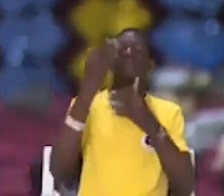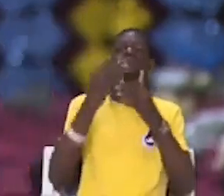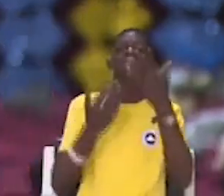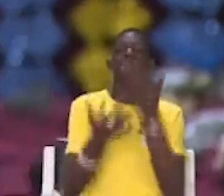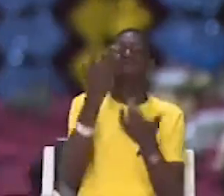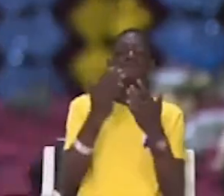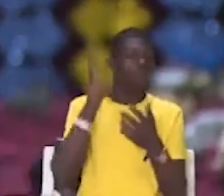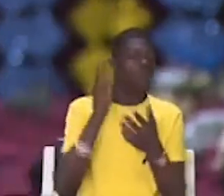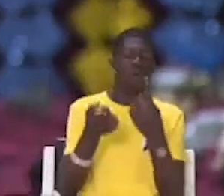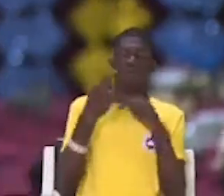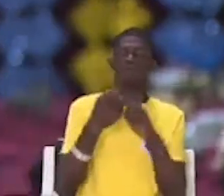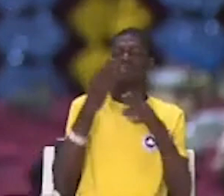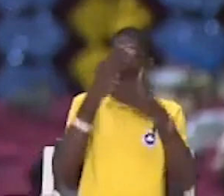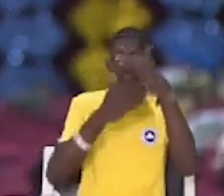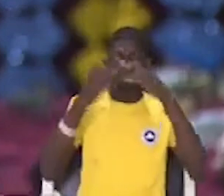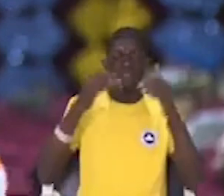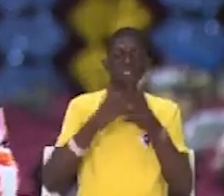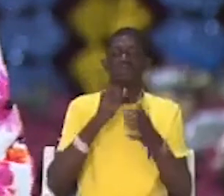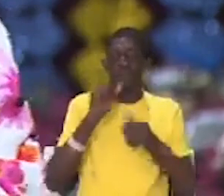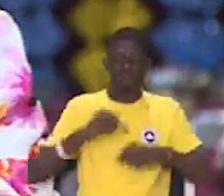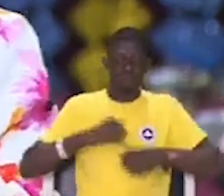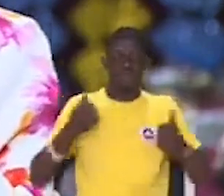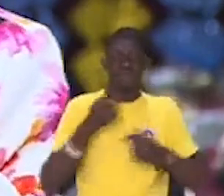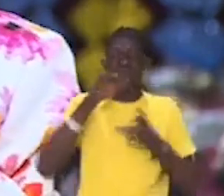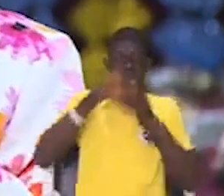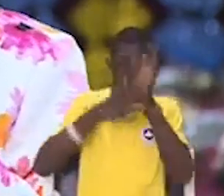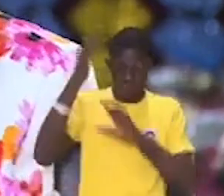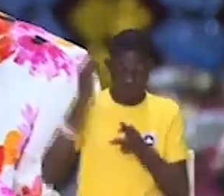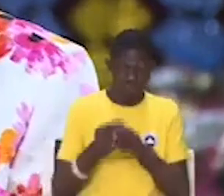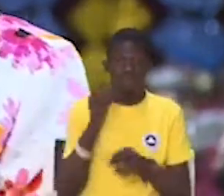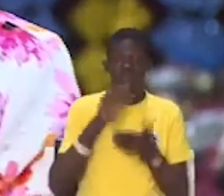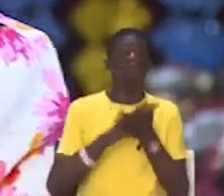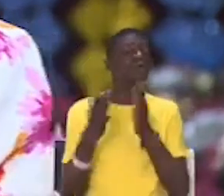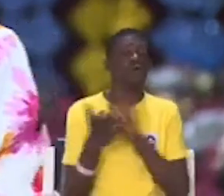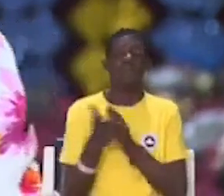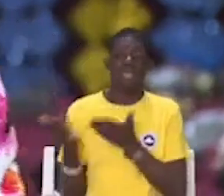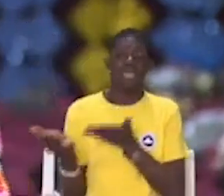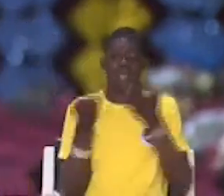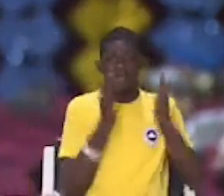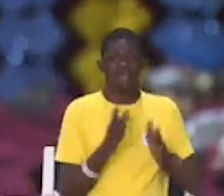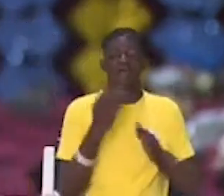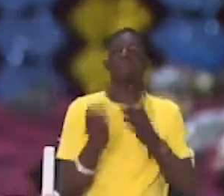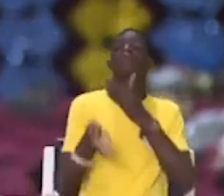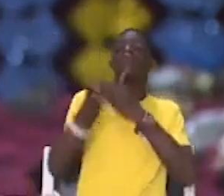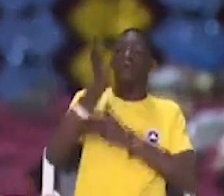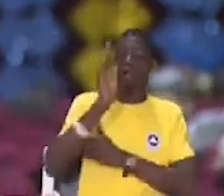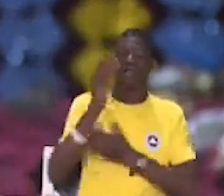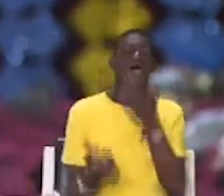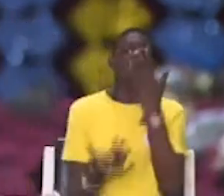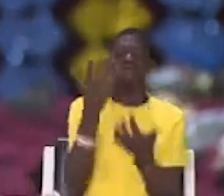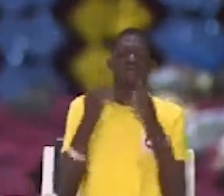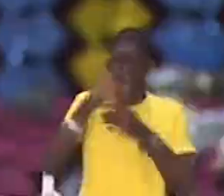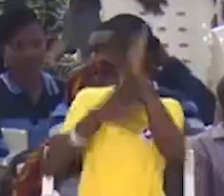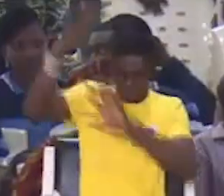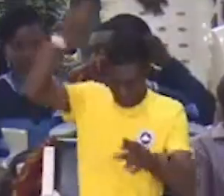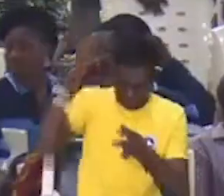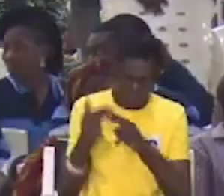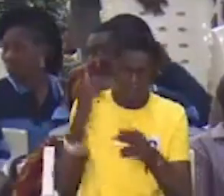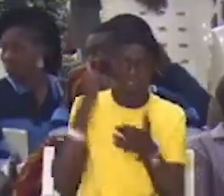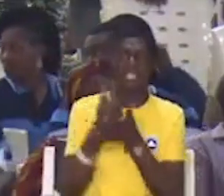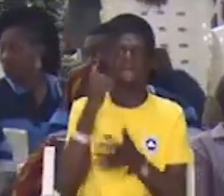not be denied you. It will not be truncated for you. You will become a carrier of God's fire in the mighty name of